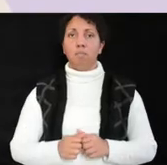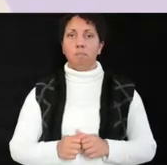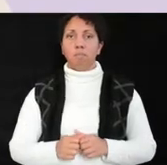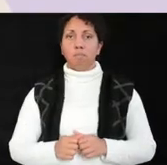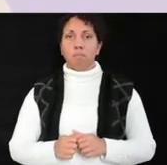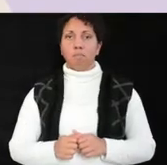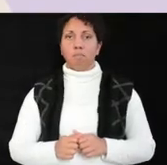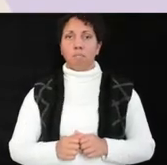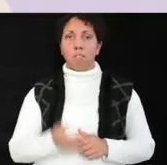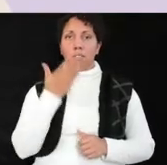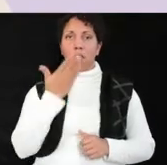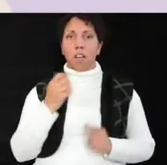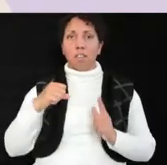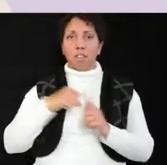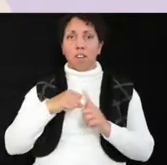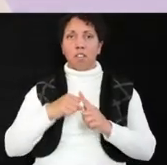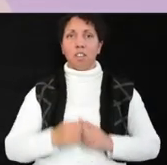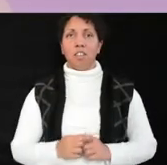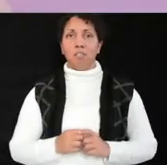That's great. Thanks, Kerry.